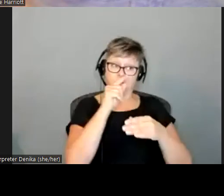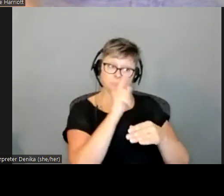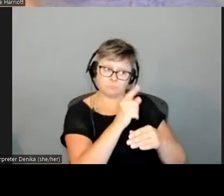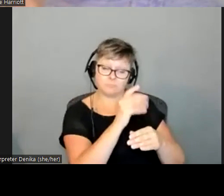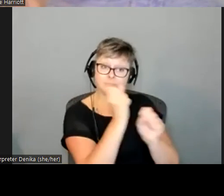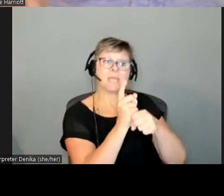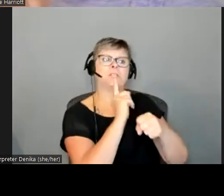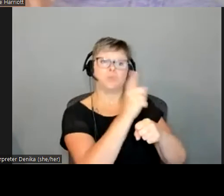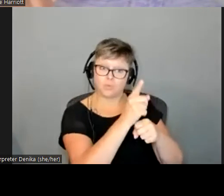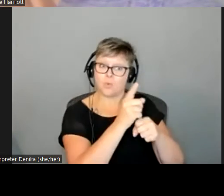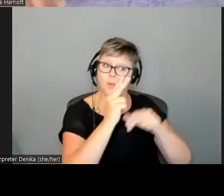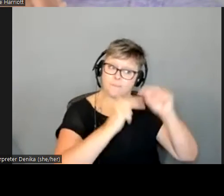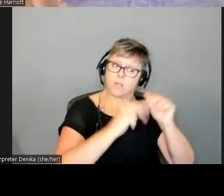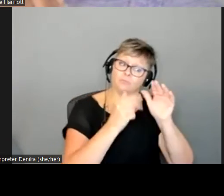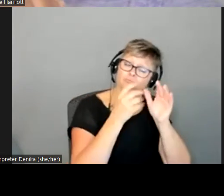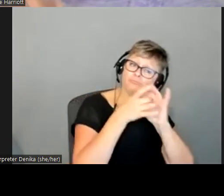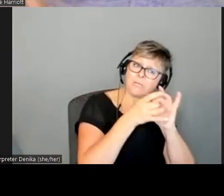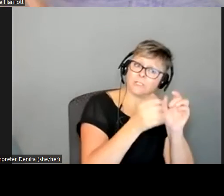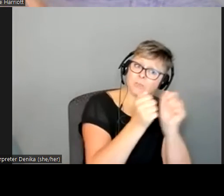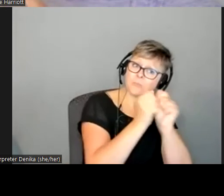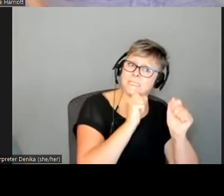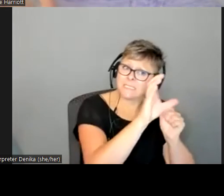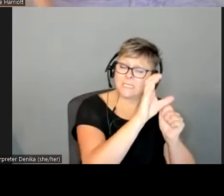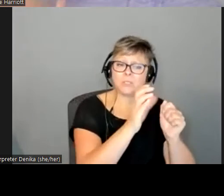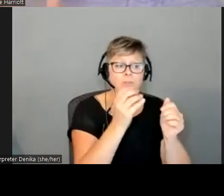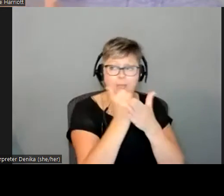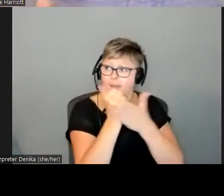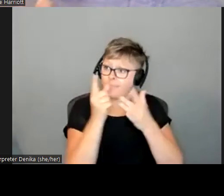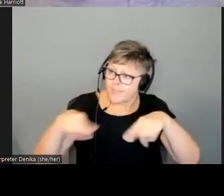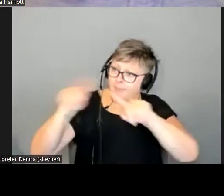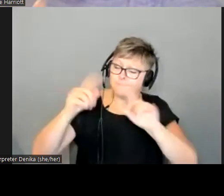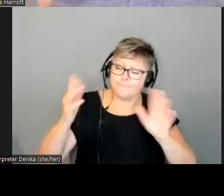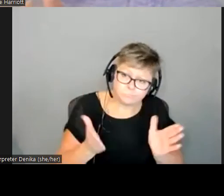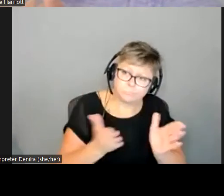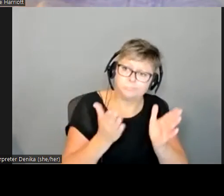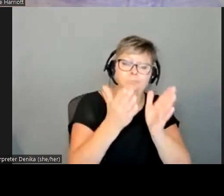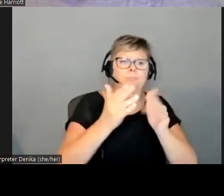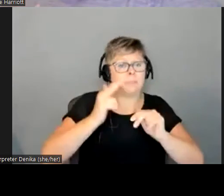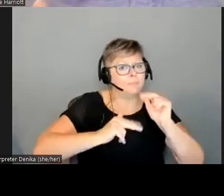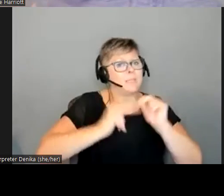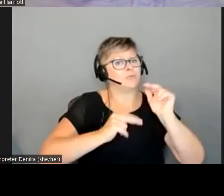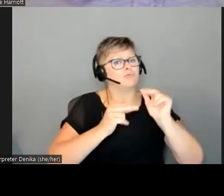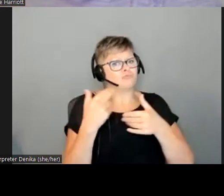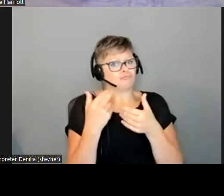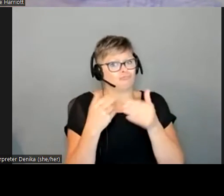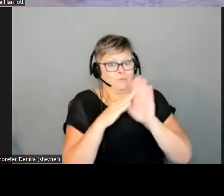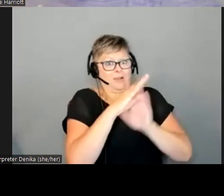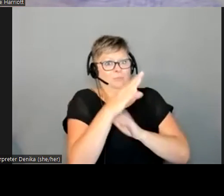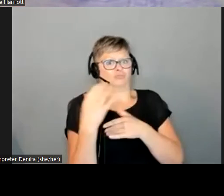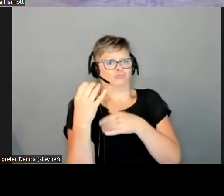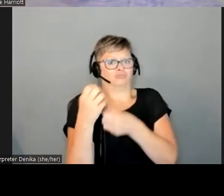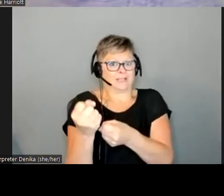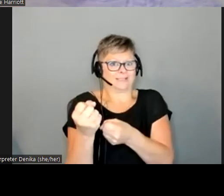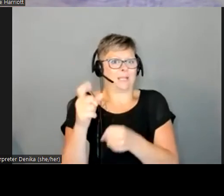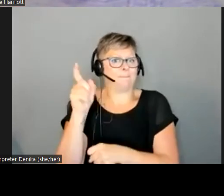building relationships with these seniors in the community, so that they feel trust and they can reach out to you when things aren't going